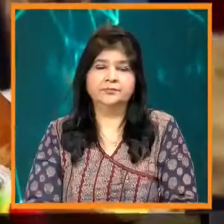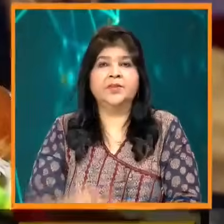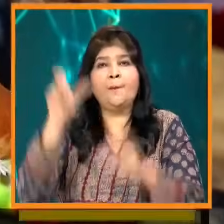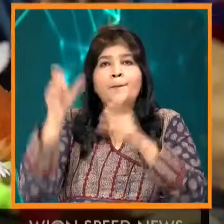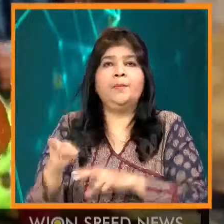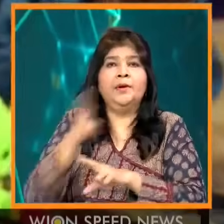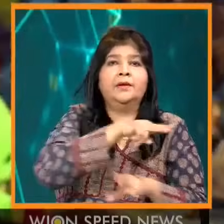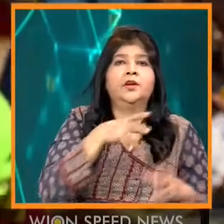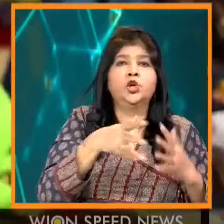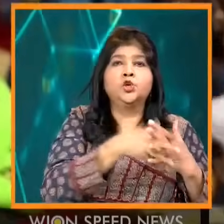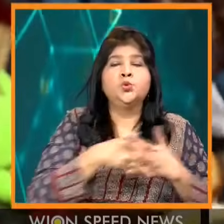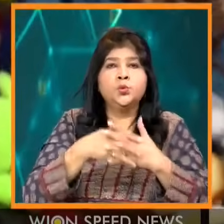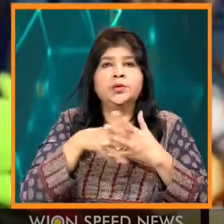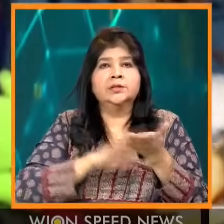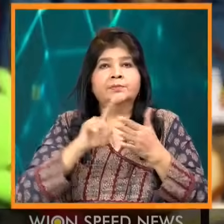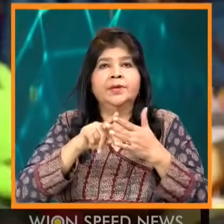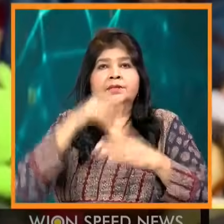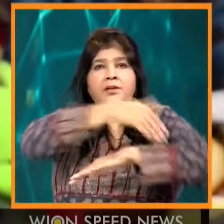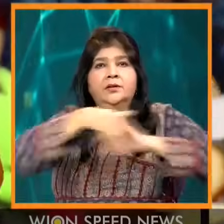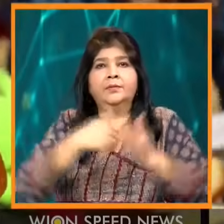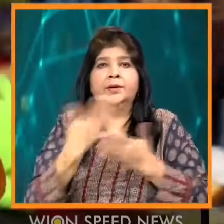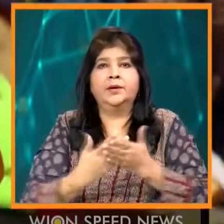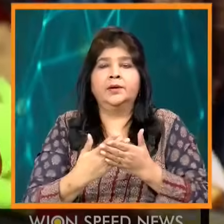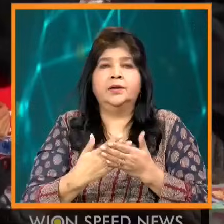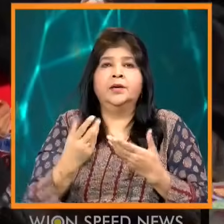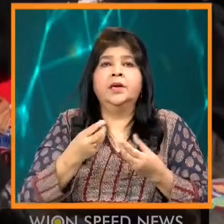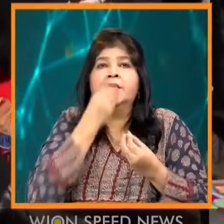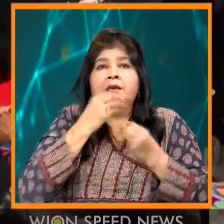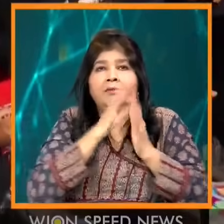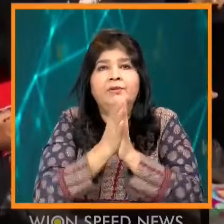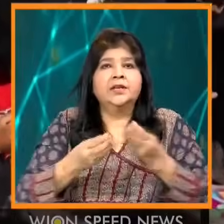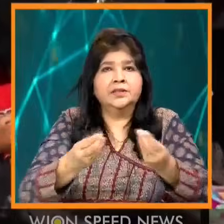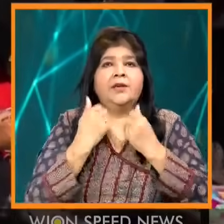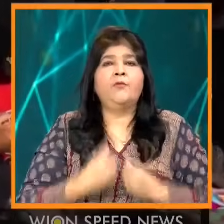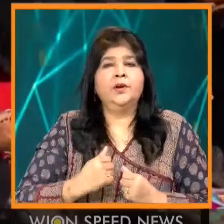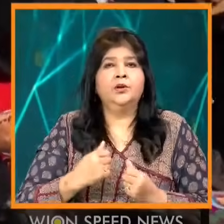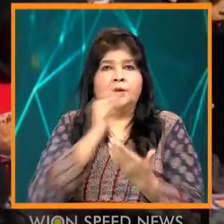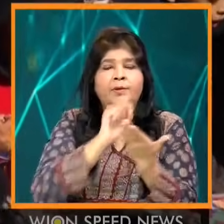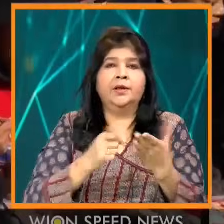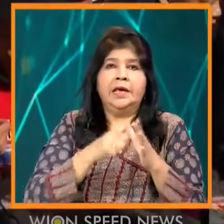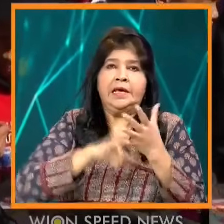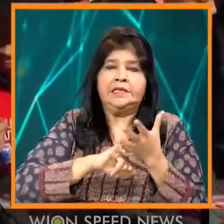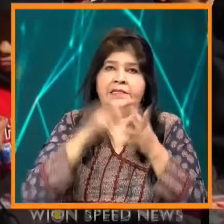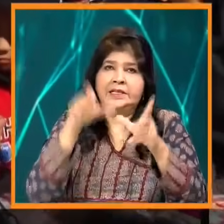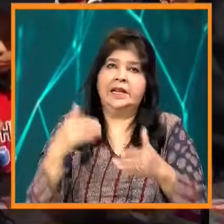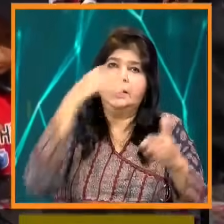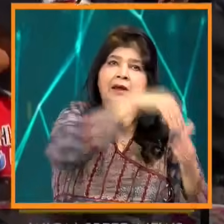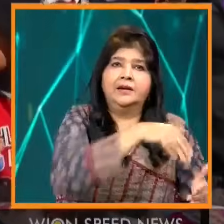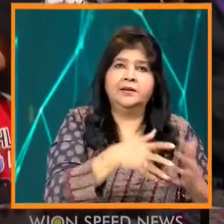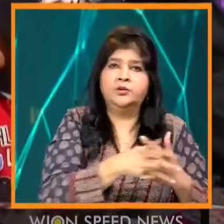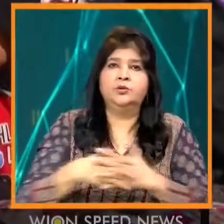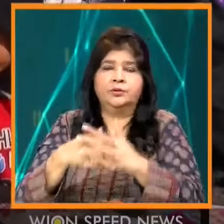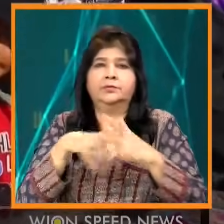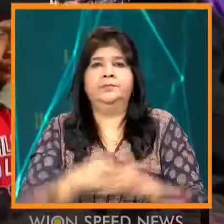Migrants at U.S.-Mexico border marked Epiphany with gifts and cake as they waited to apply for asylum and entry into the United